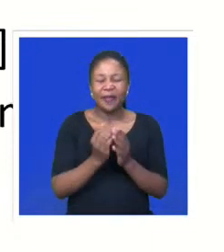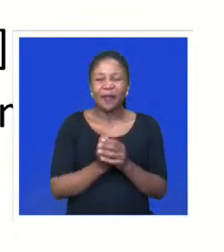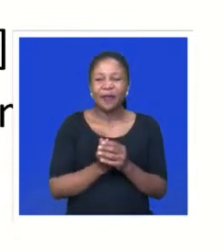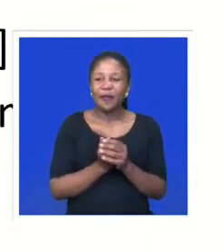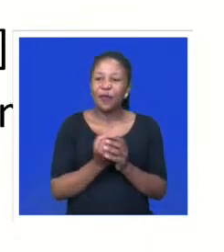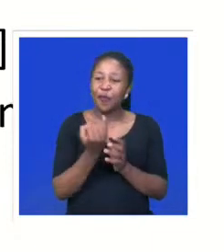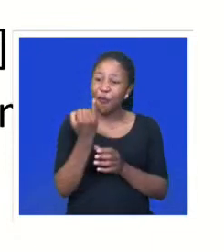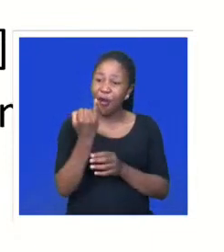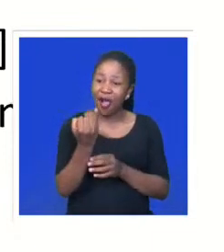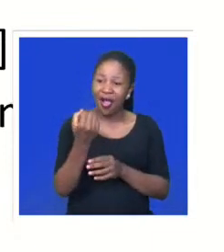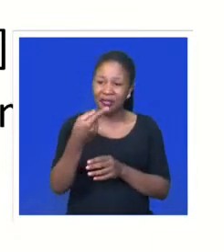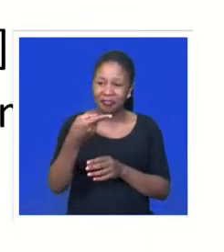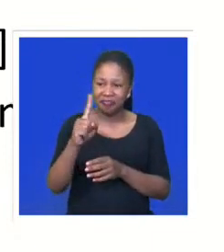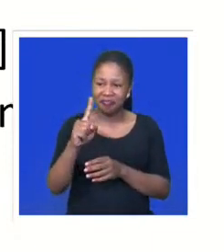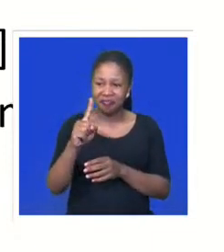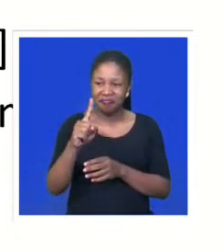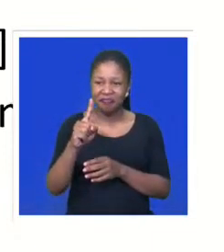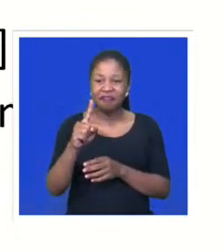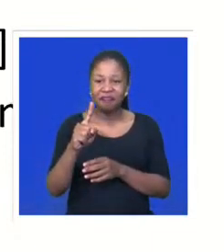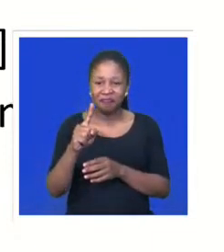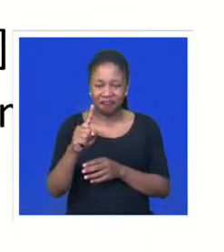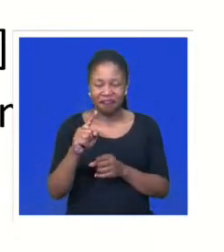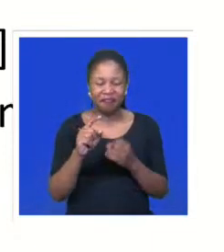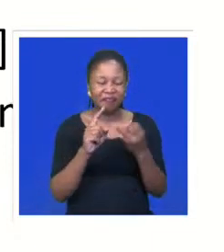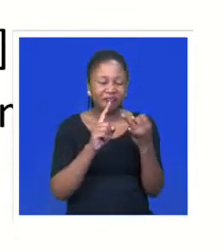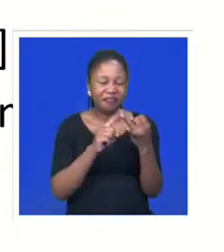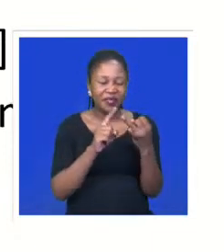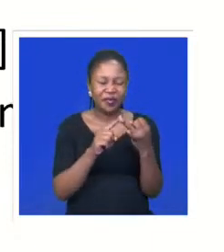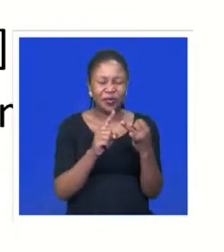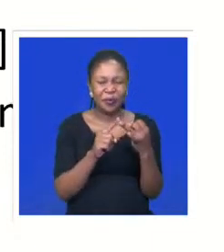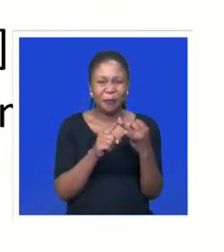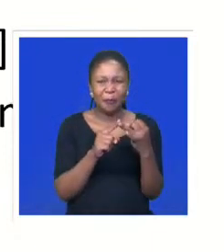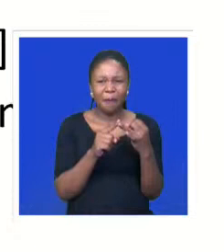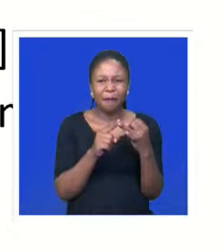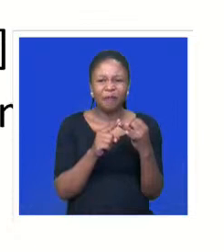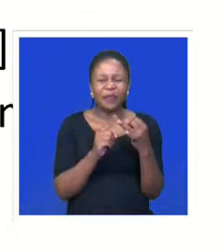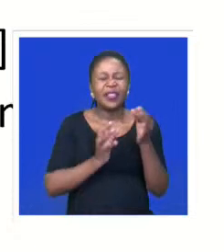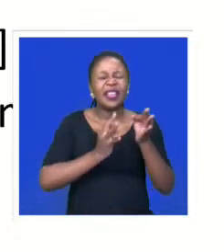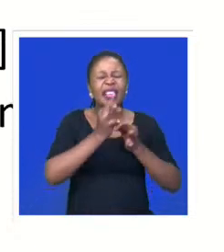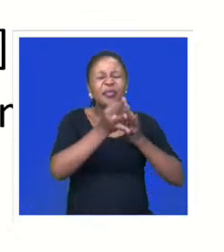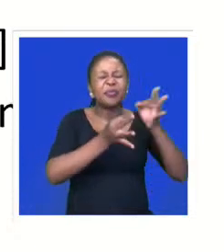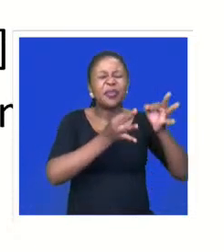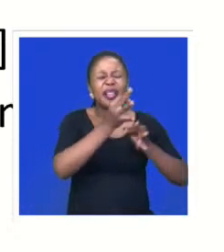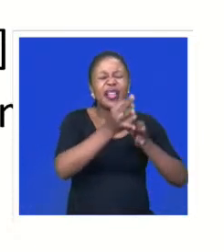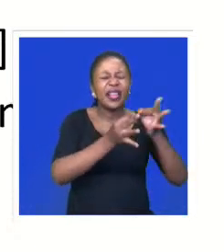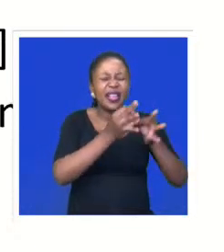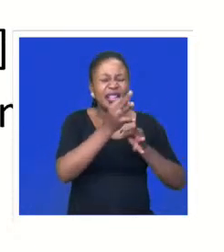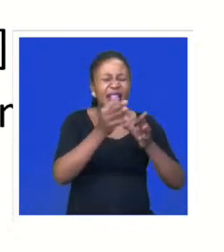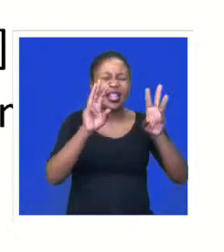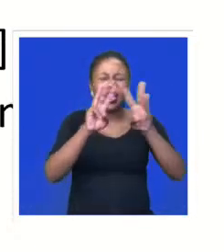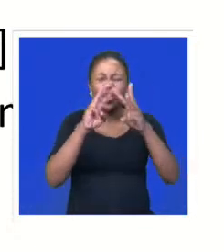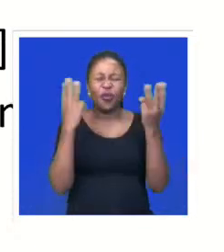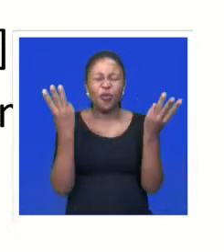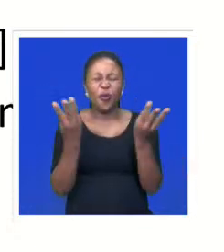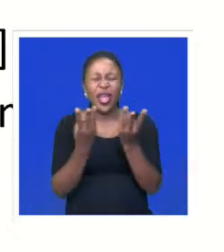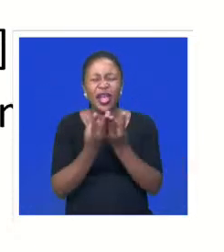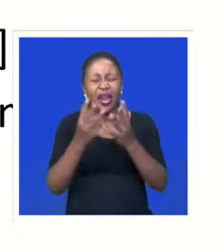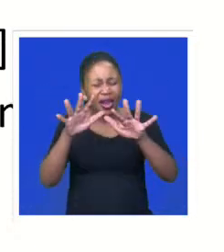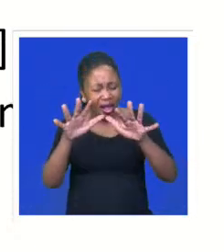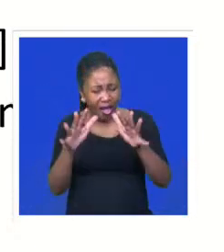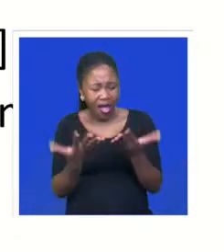mark. Number 2, describe the state of the universe before